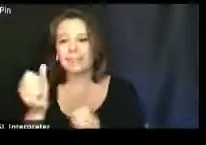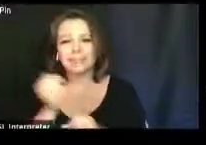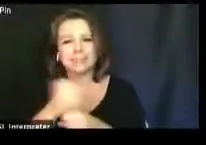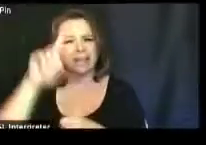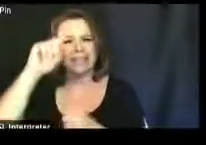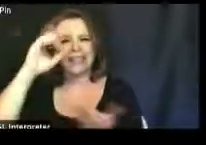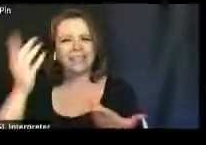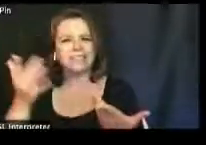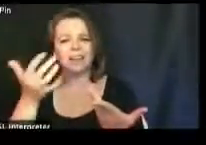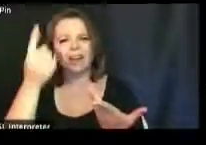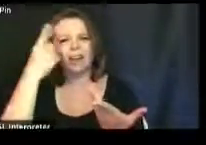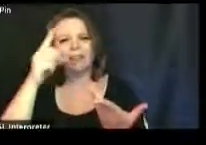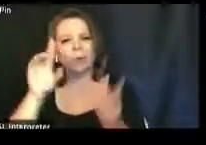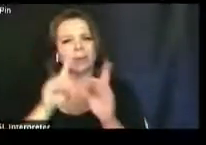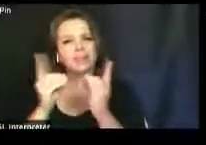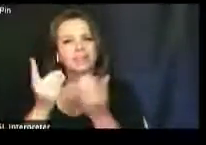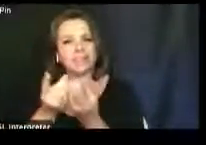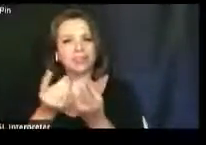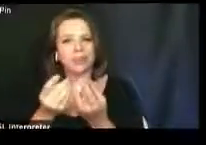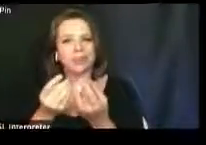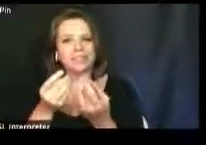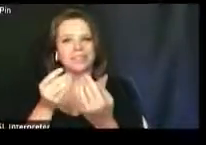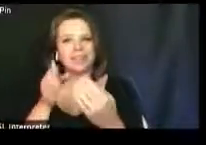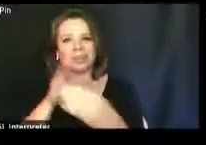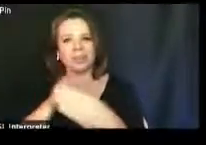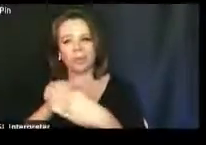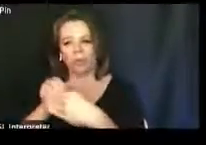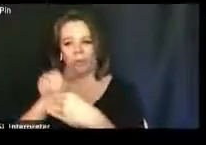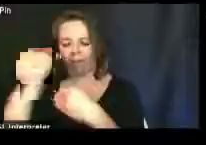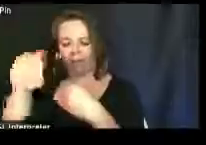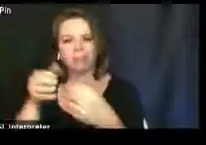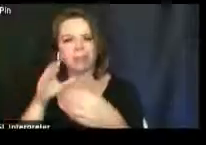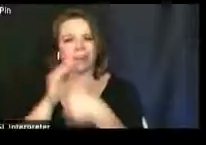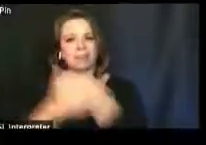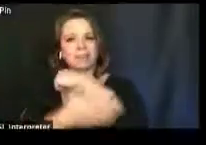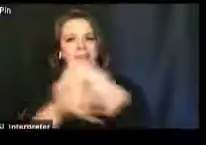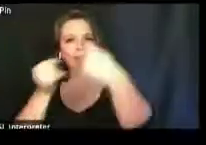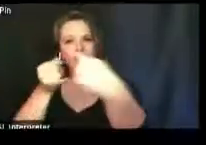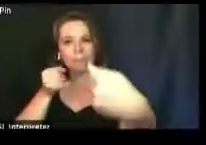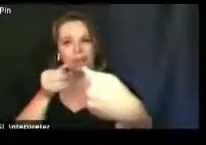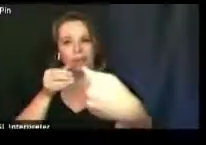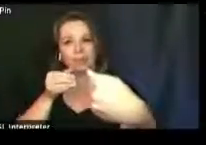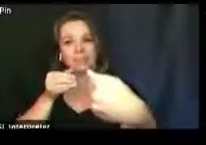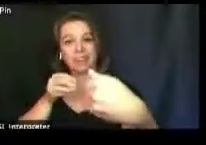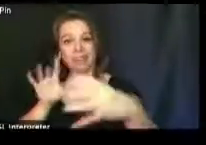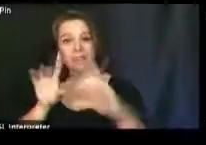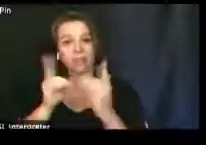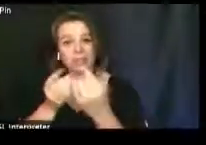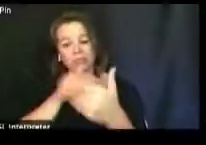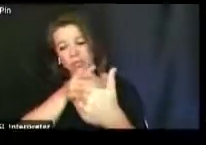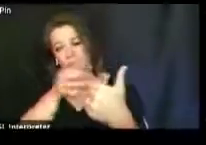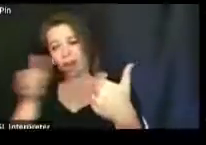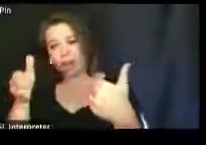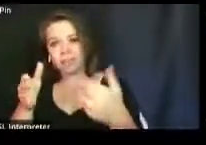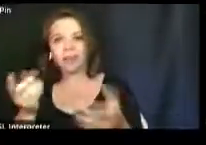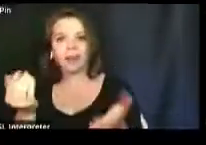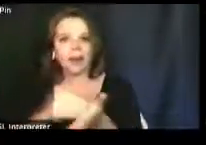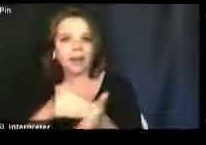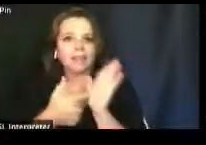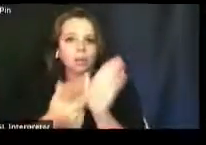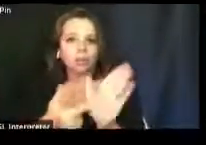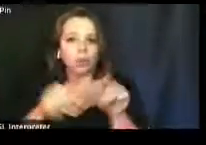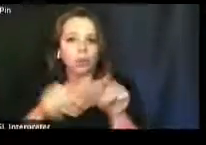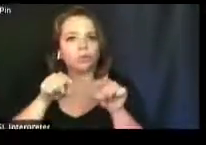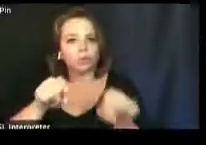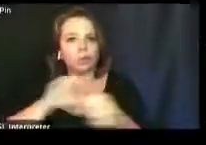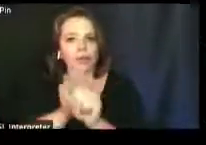for districts to cross county boundaries. And again, that was illustrated by the recent COVID crisis and the difference in